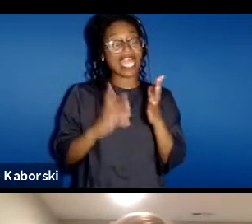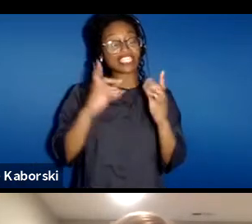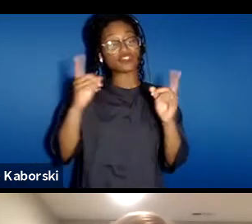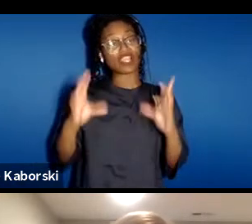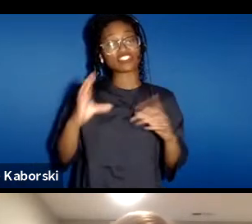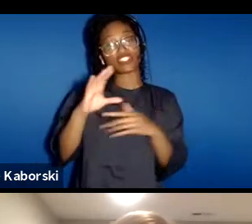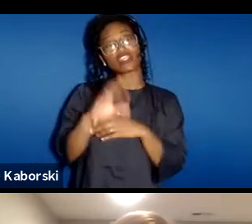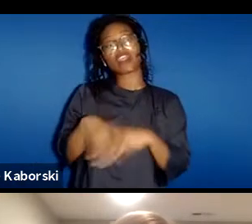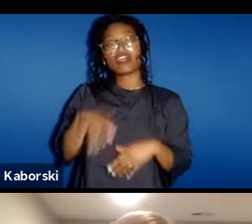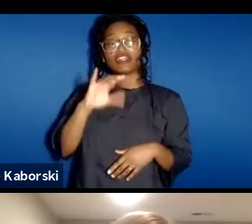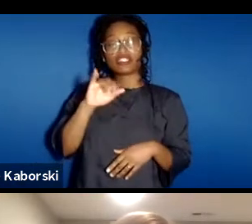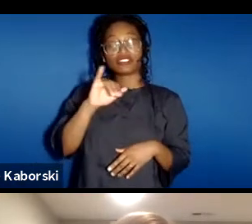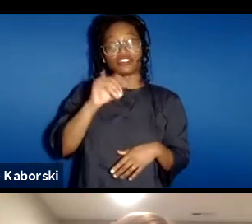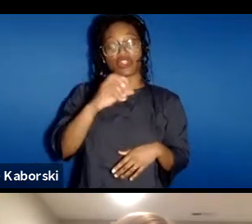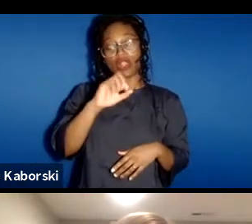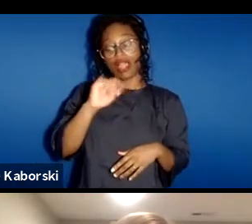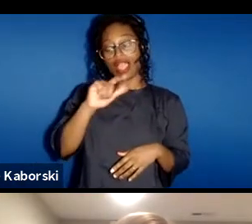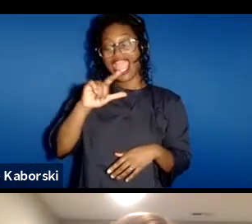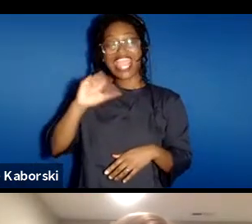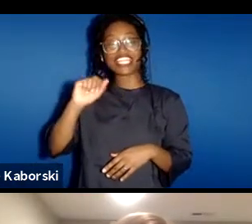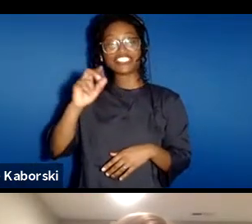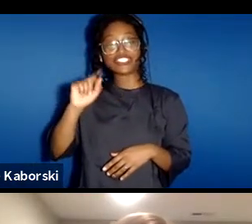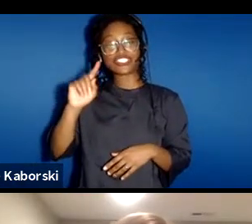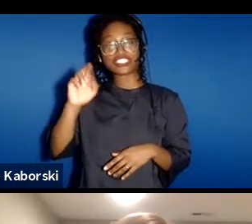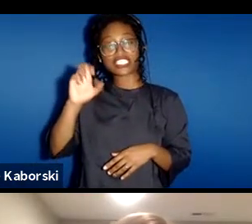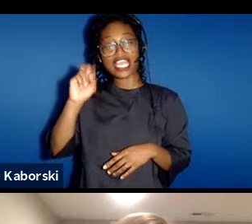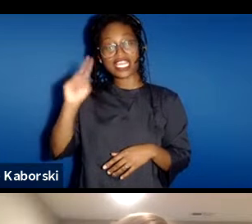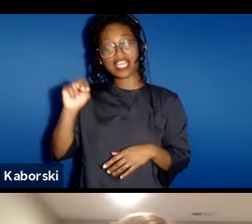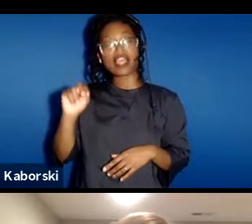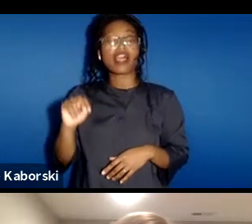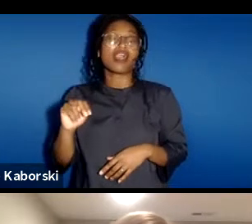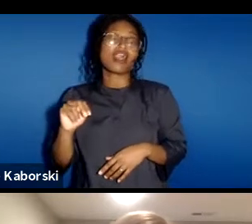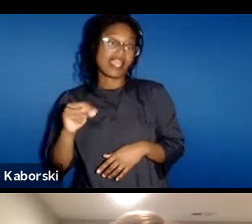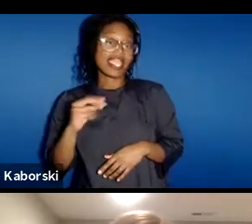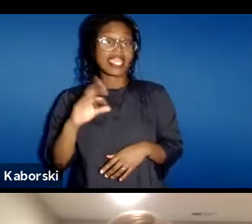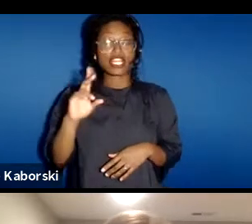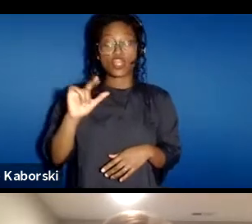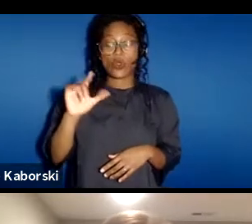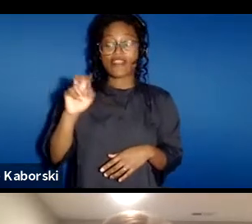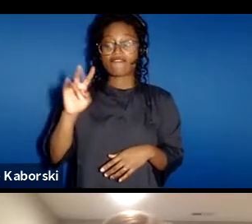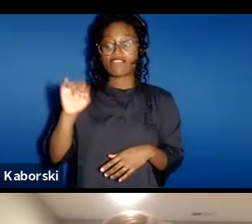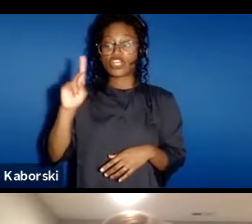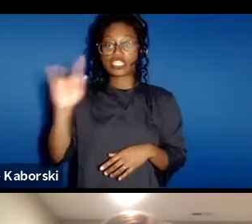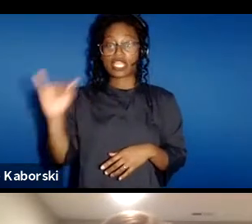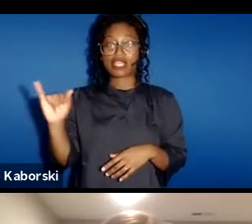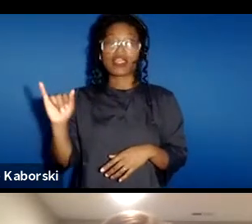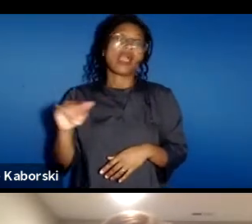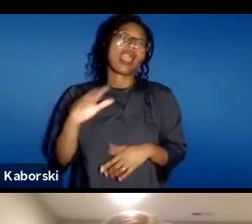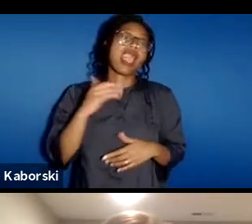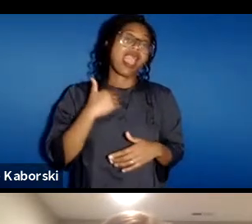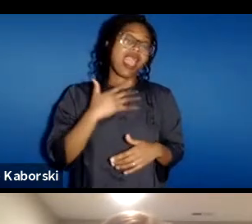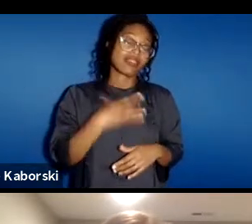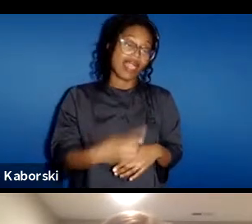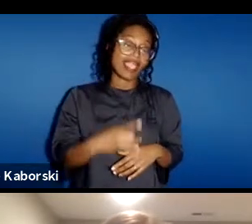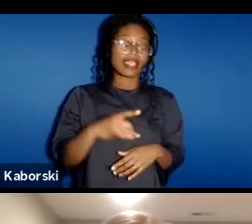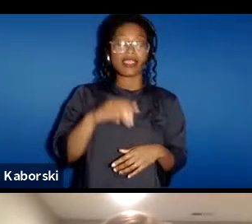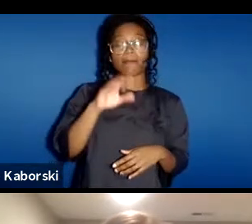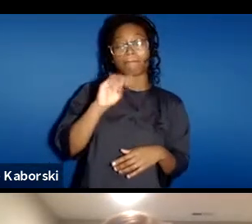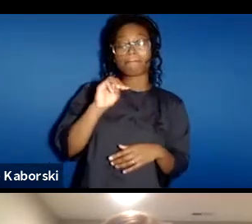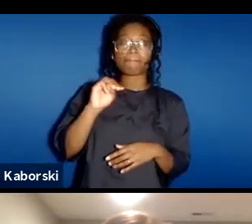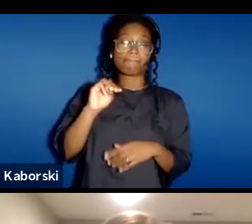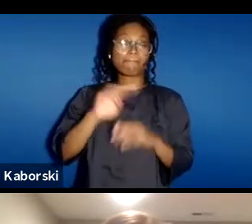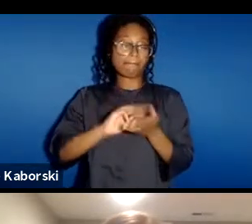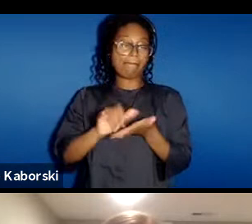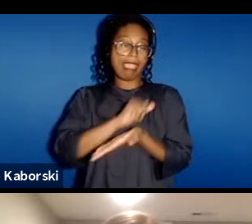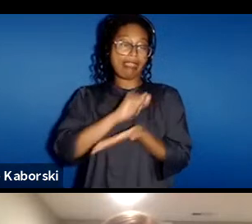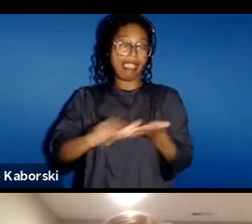Kentucky. And I think my favorite cocktail is a Maker's 46 Manhattan, but tonight I'm keeping it simple and